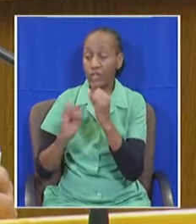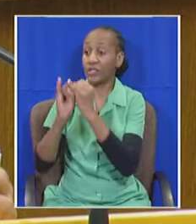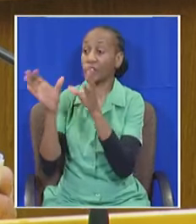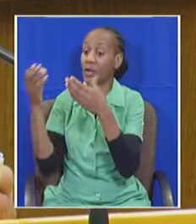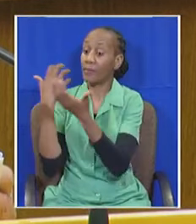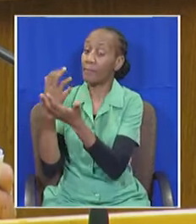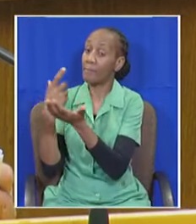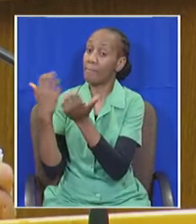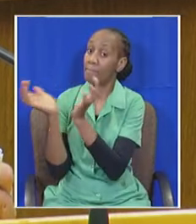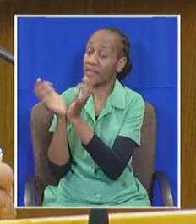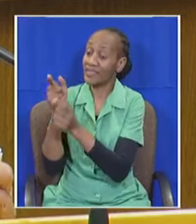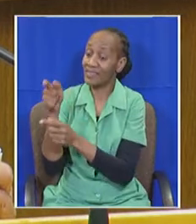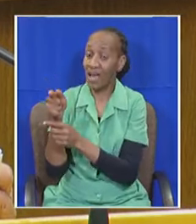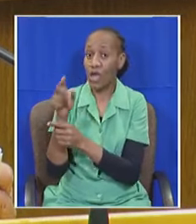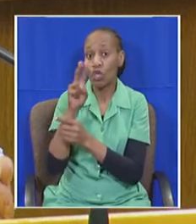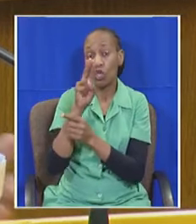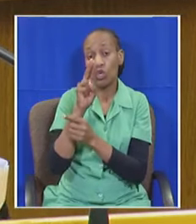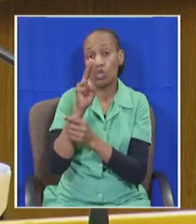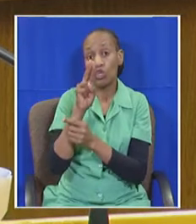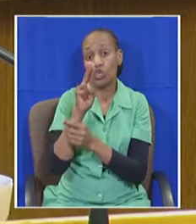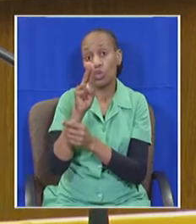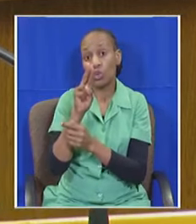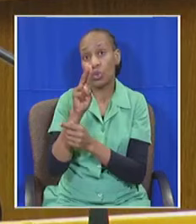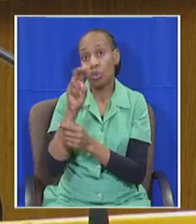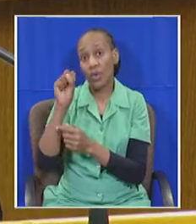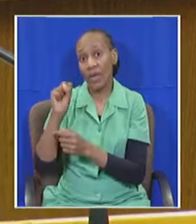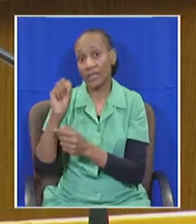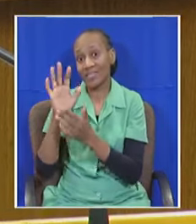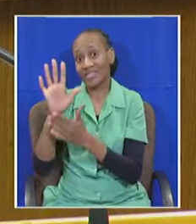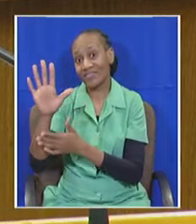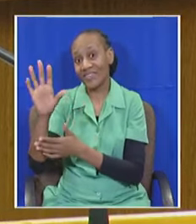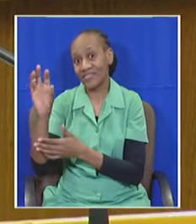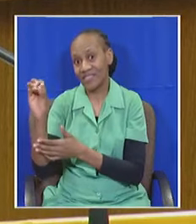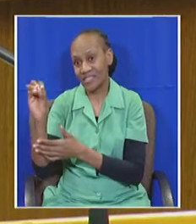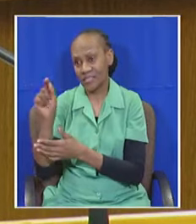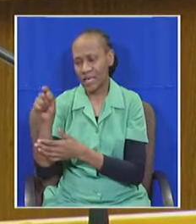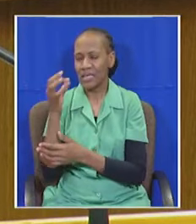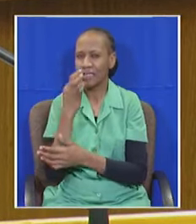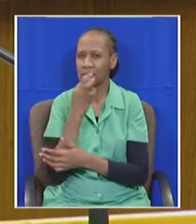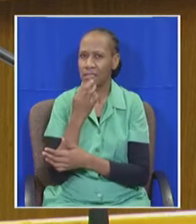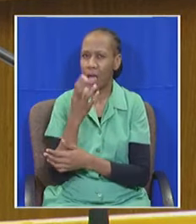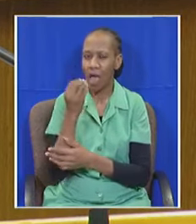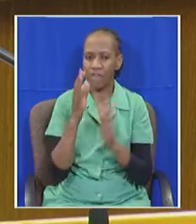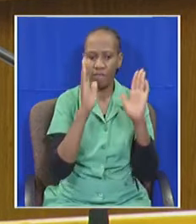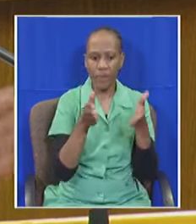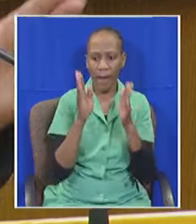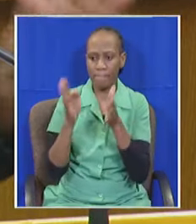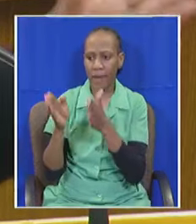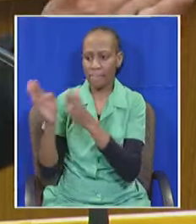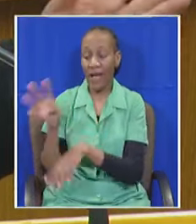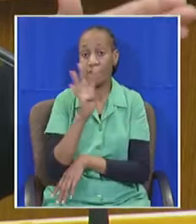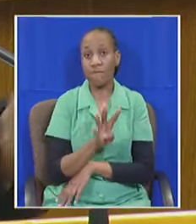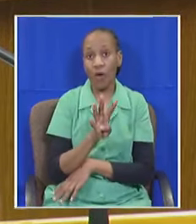fraternity, Unispace 50, and that emphasizes the four thematic pillars: